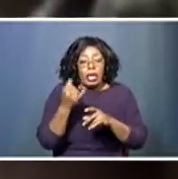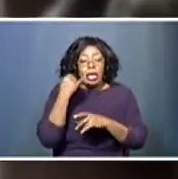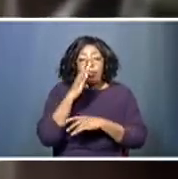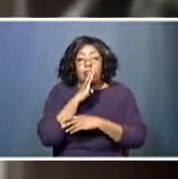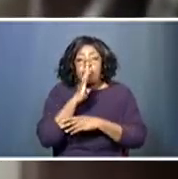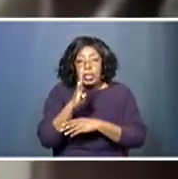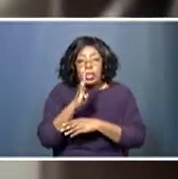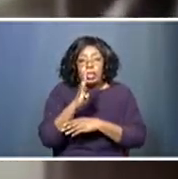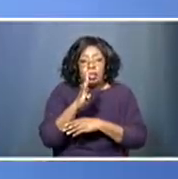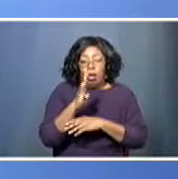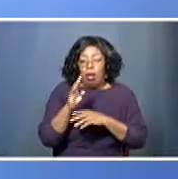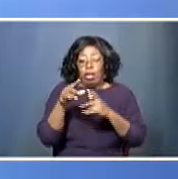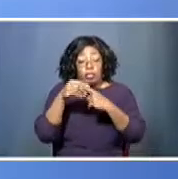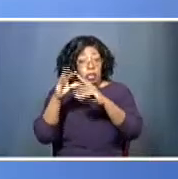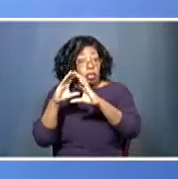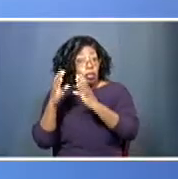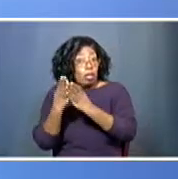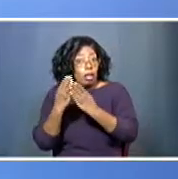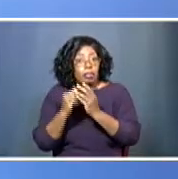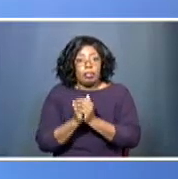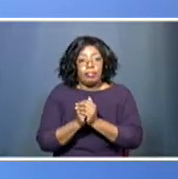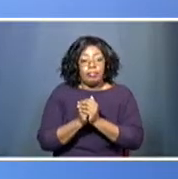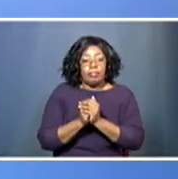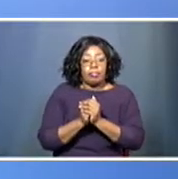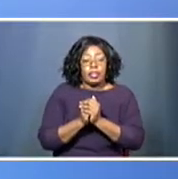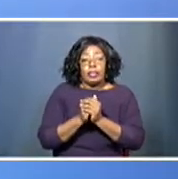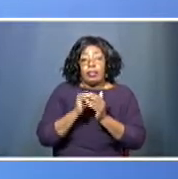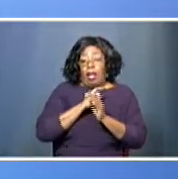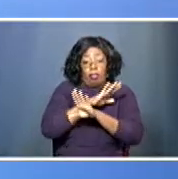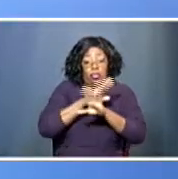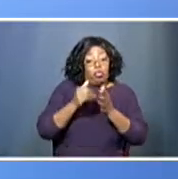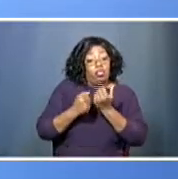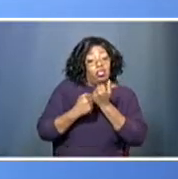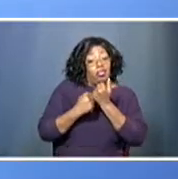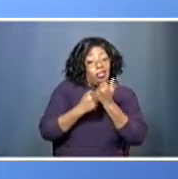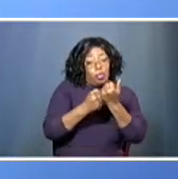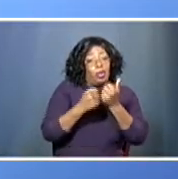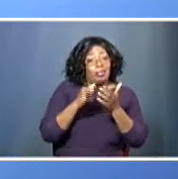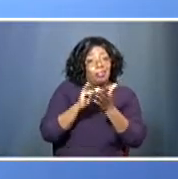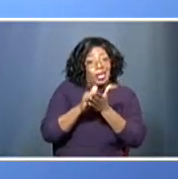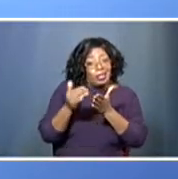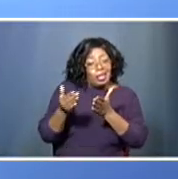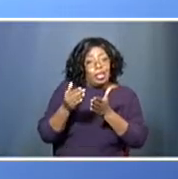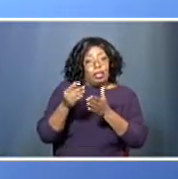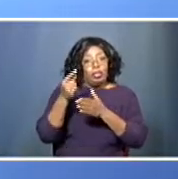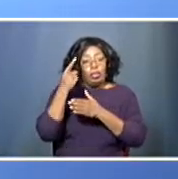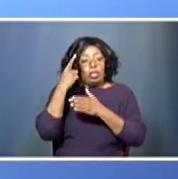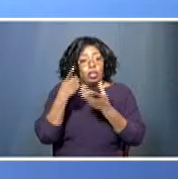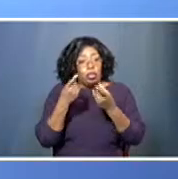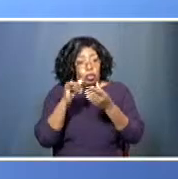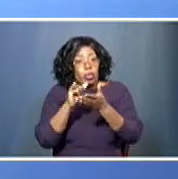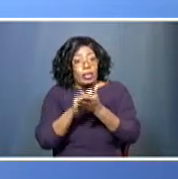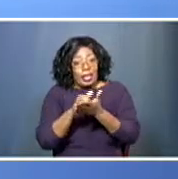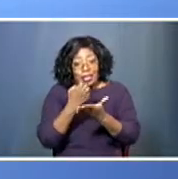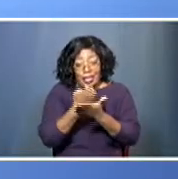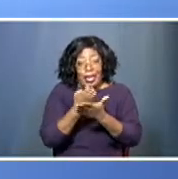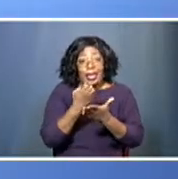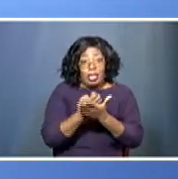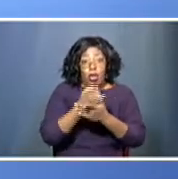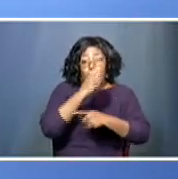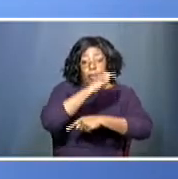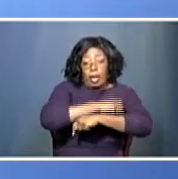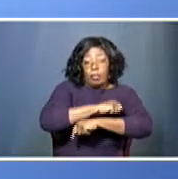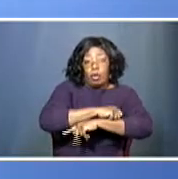an exclusive club. I don't support that. I think that if you're gonna approach the regime as an economic platform